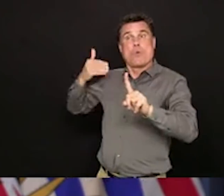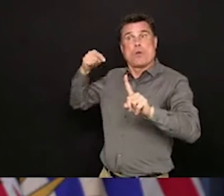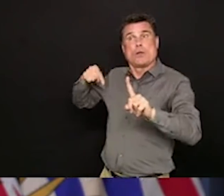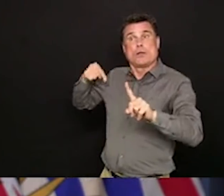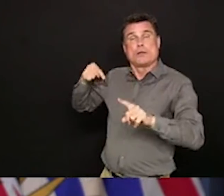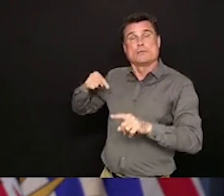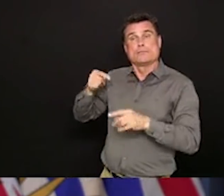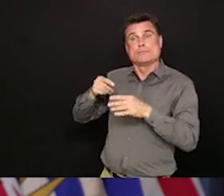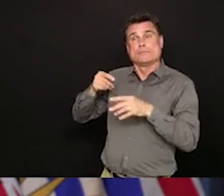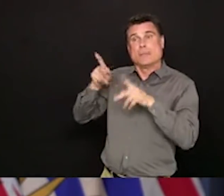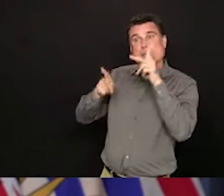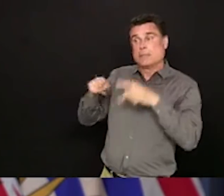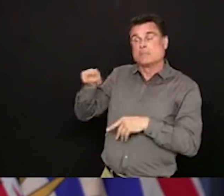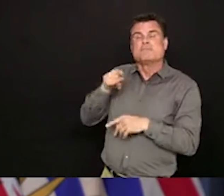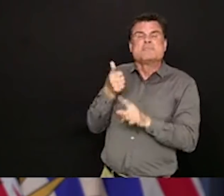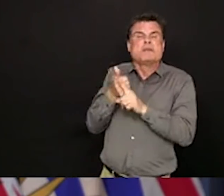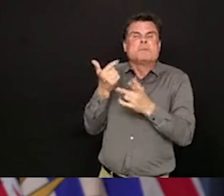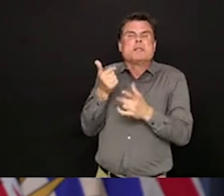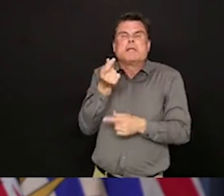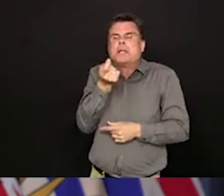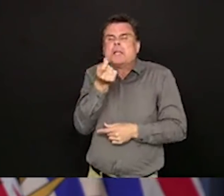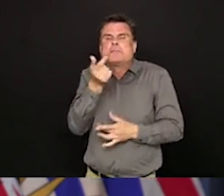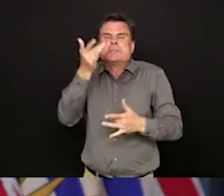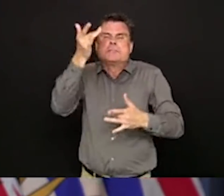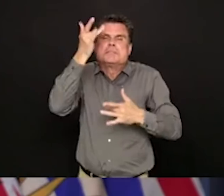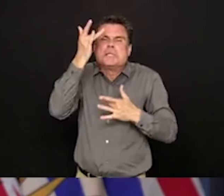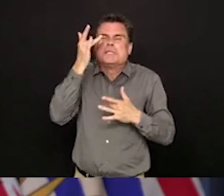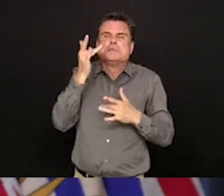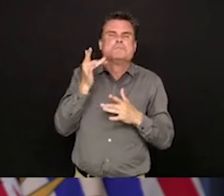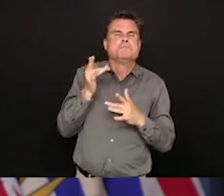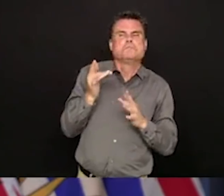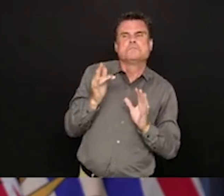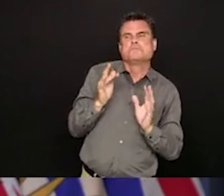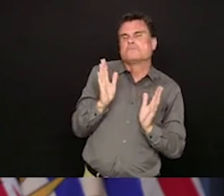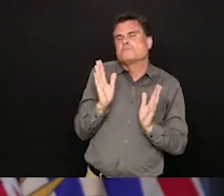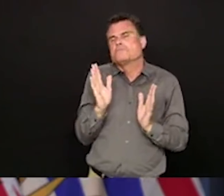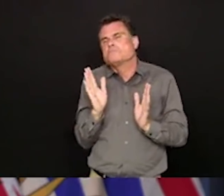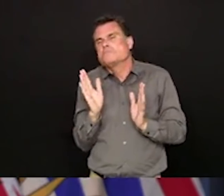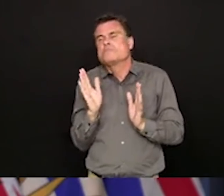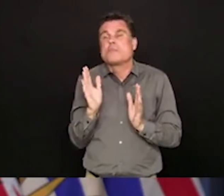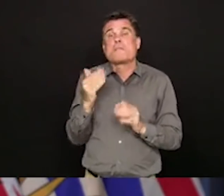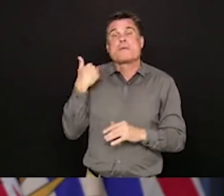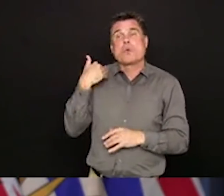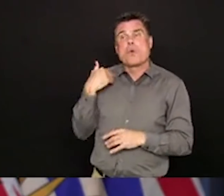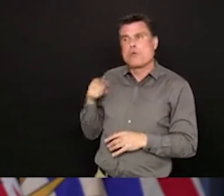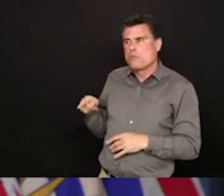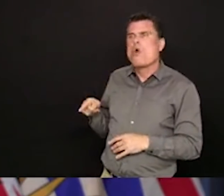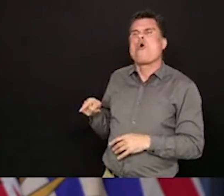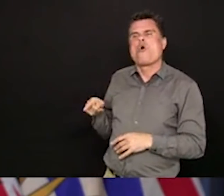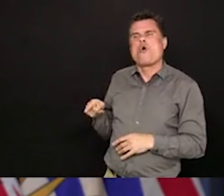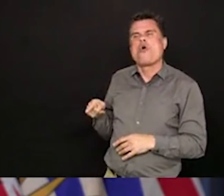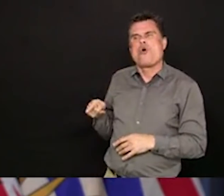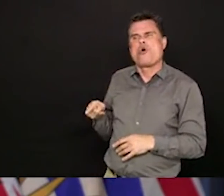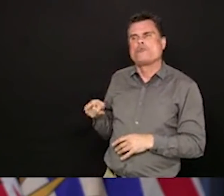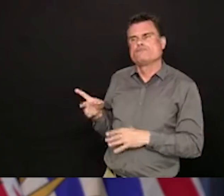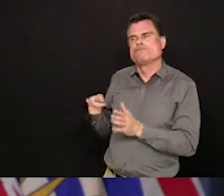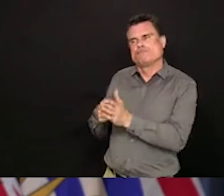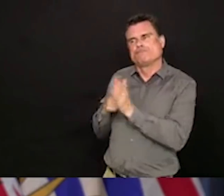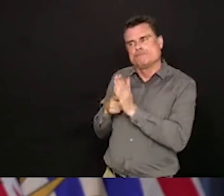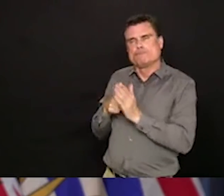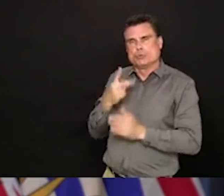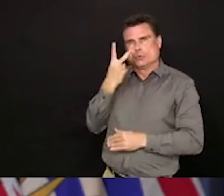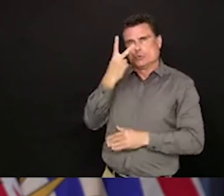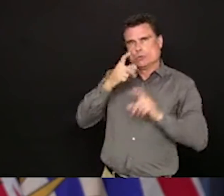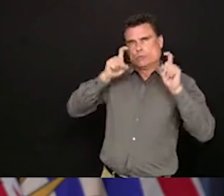have two negative tests, and we found that people would be negative and then positive and then negative and then positive, and then sometimes it went